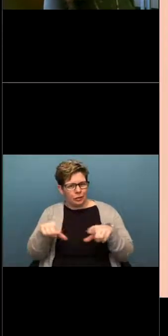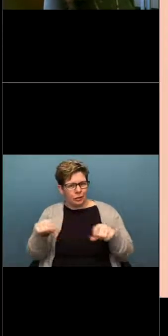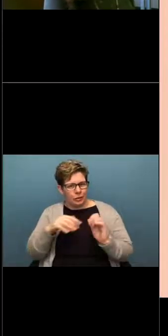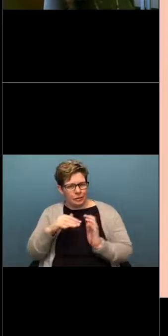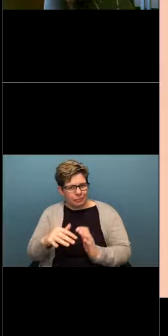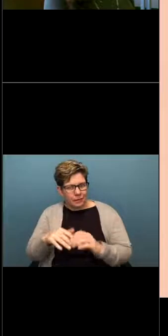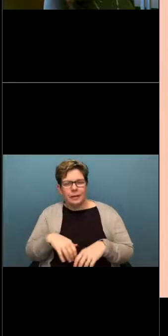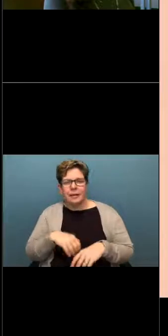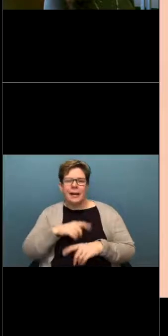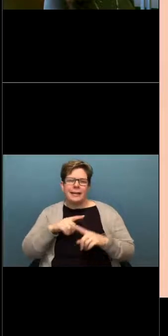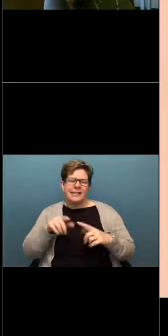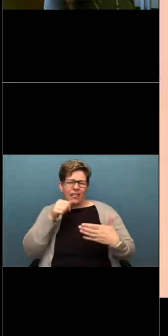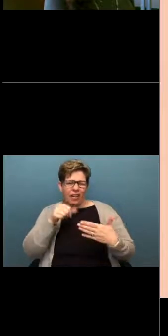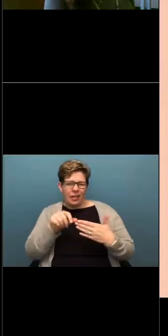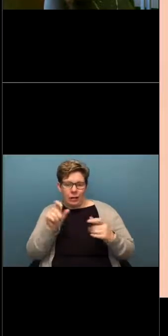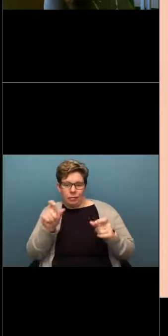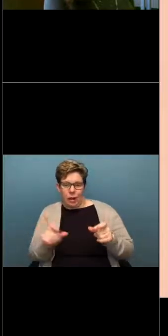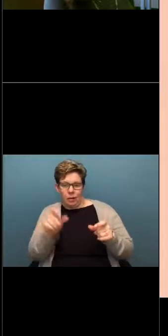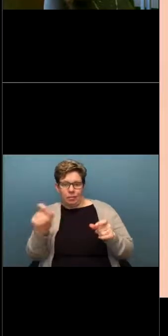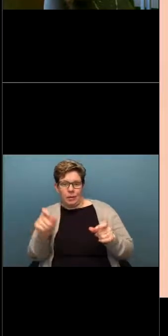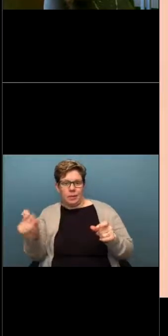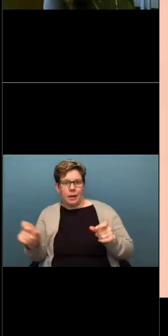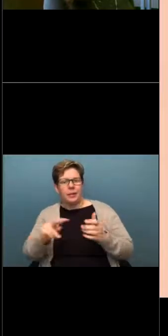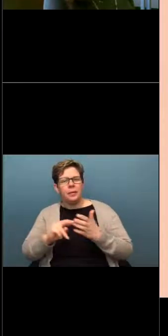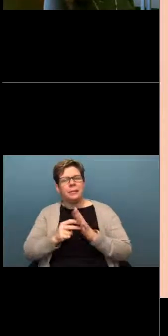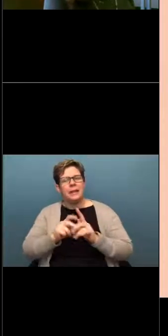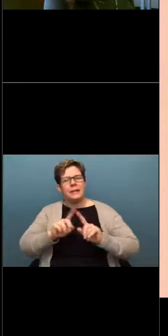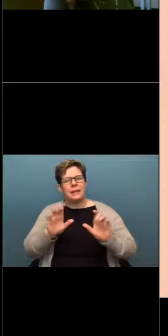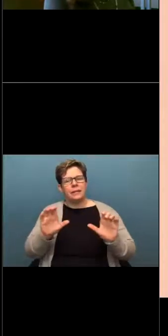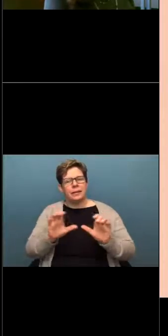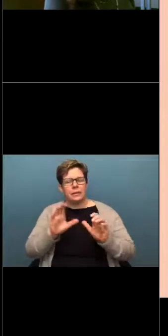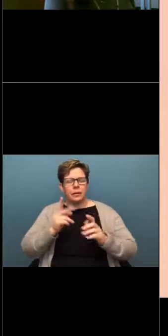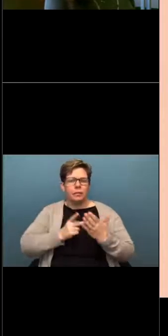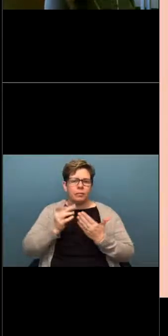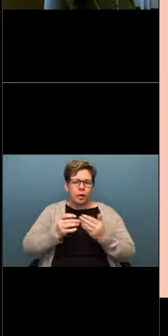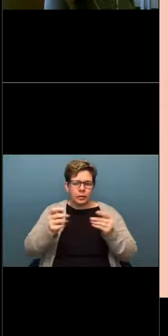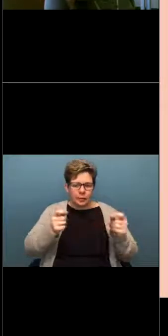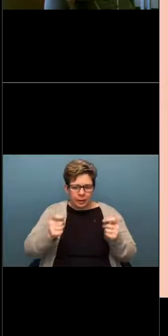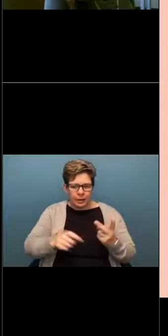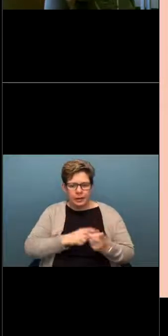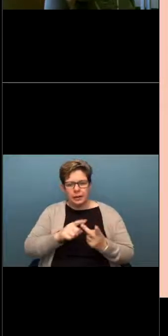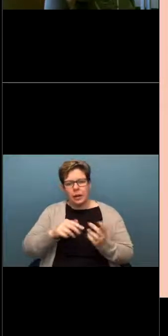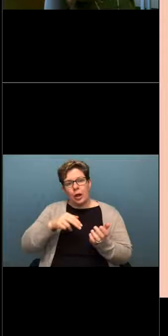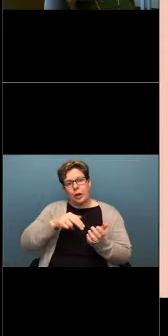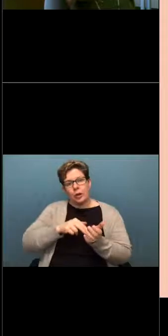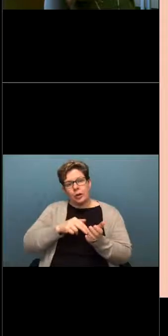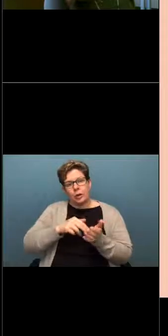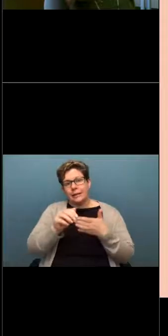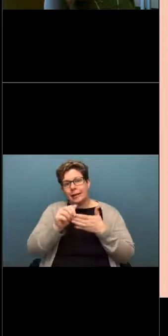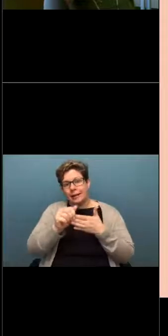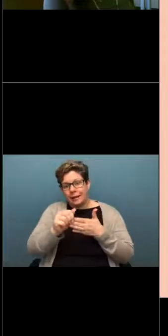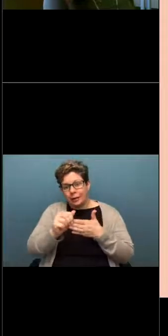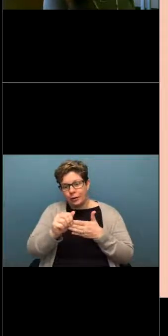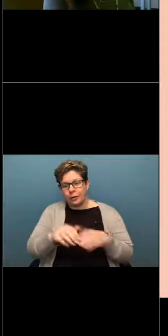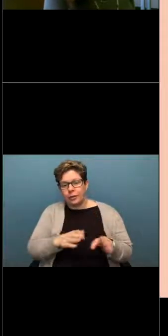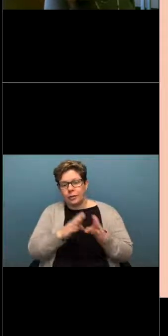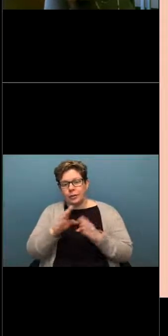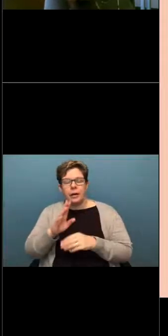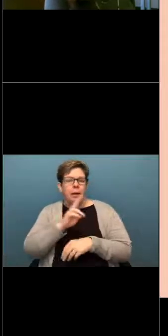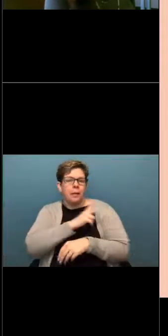different letters behind my names, which means I have certifications in project management, nursing leadership, and in